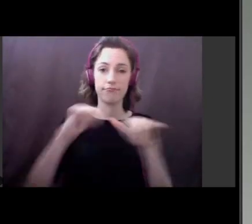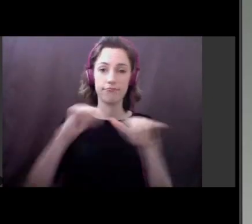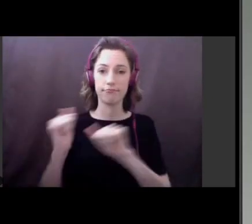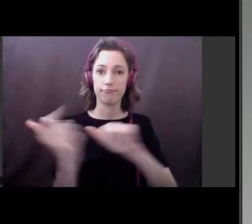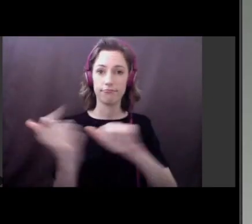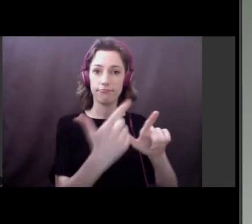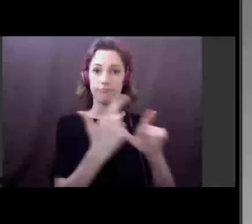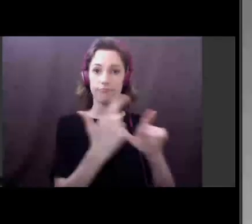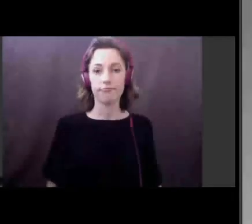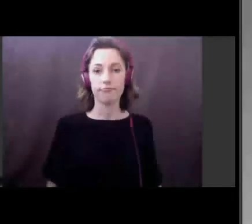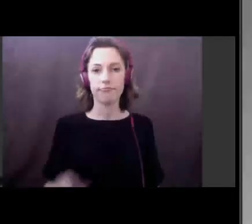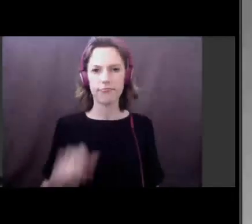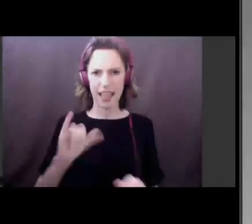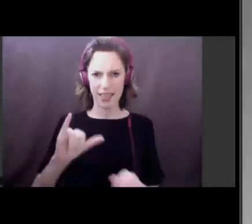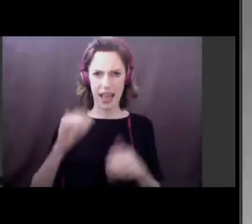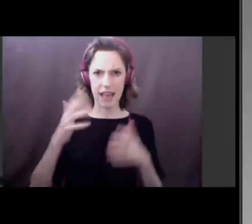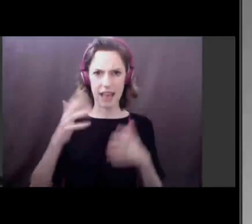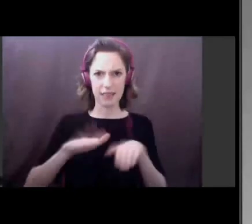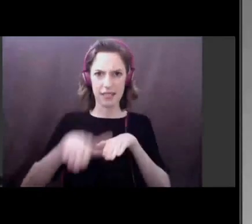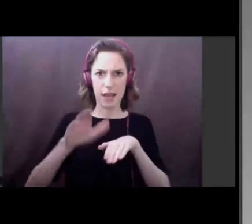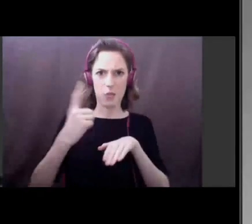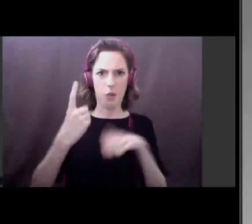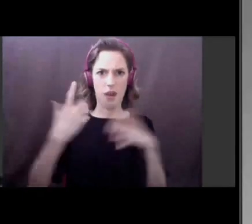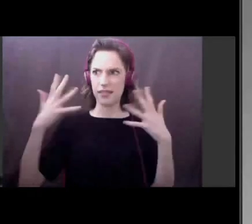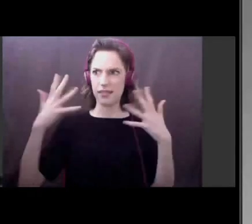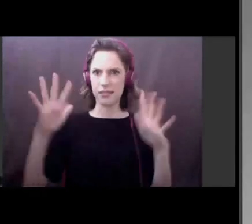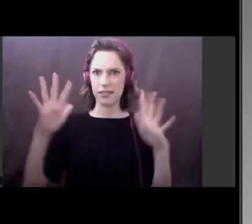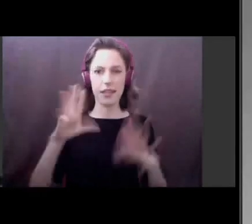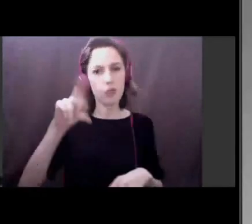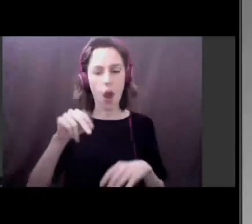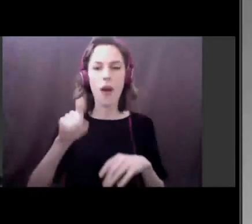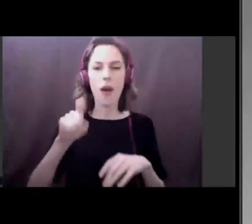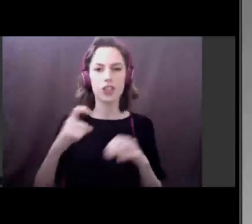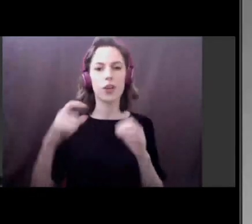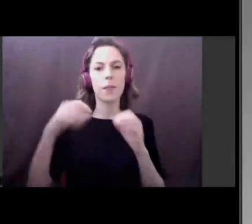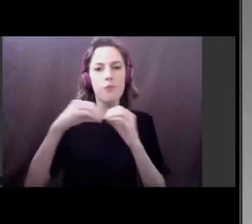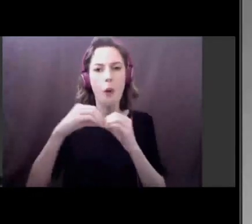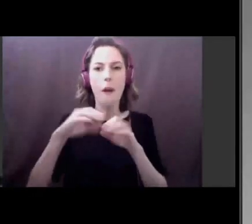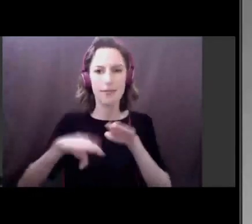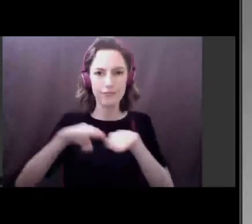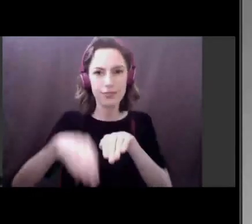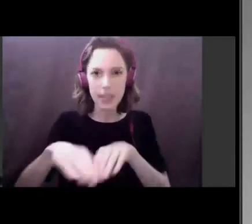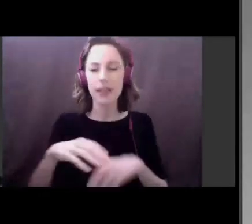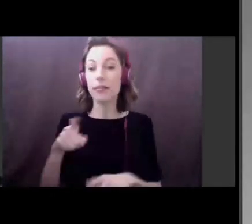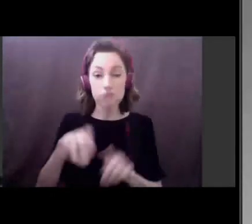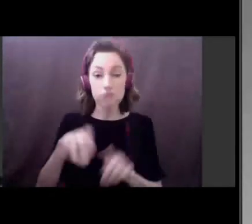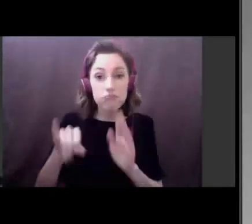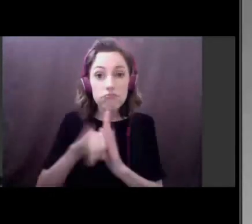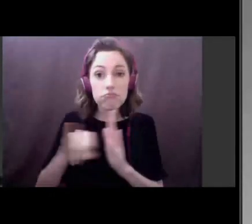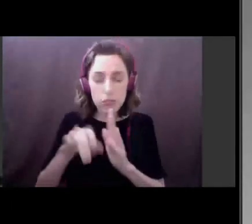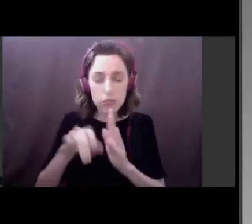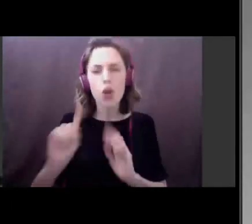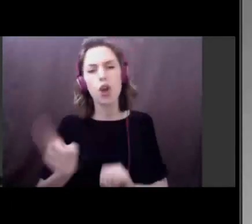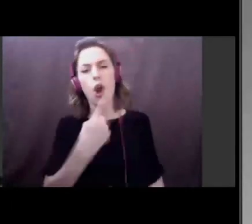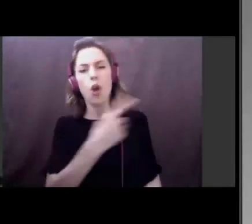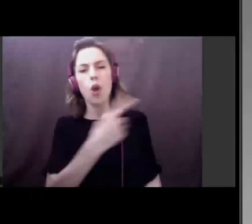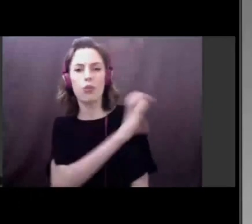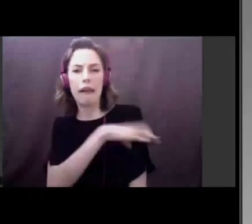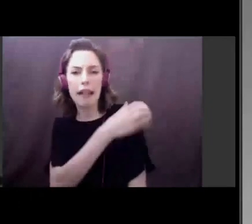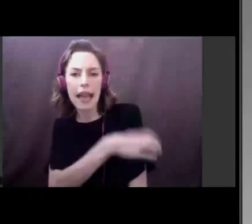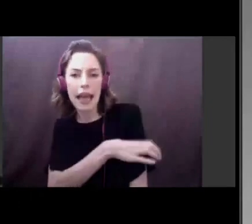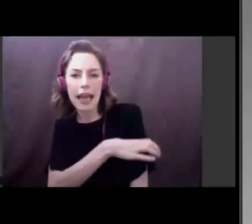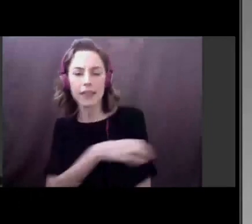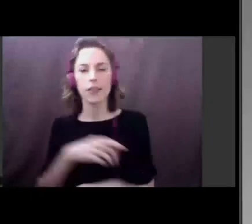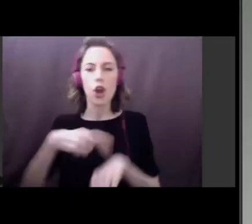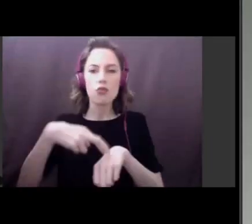checked, to services or referrals in the community. I think there's a lot of concerns that there is a lack